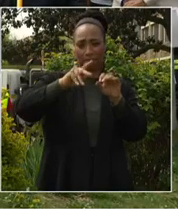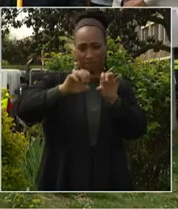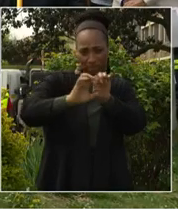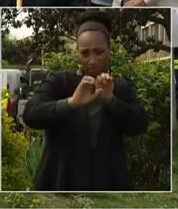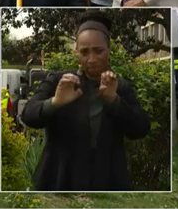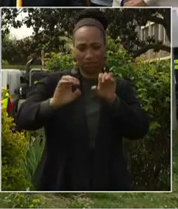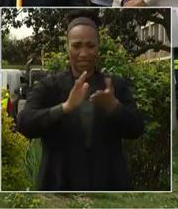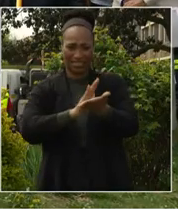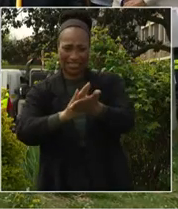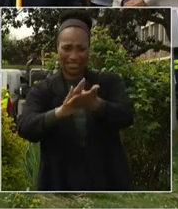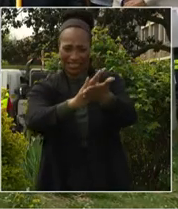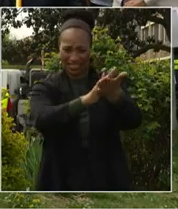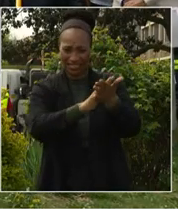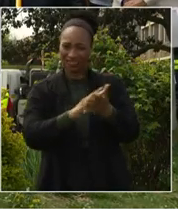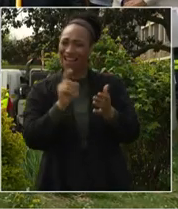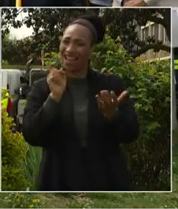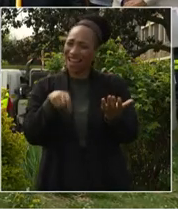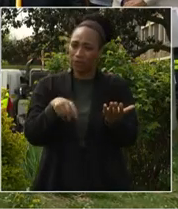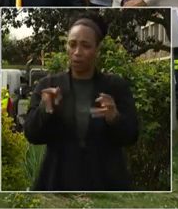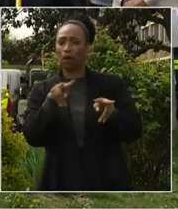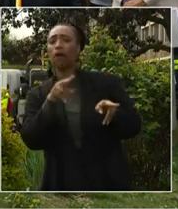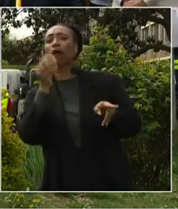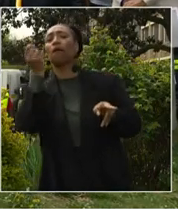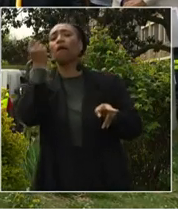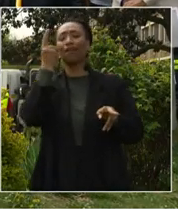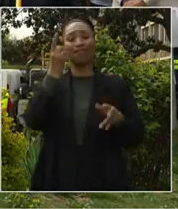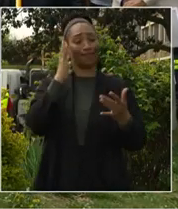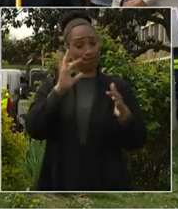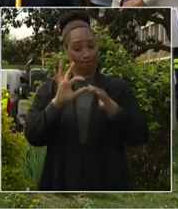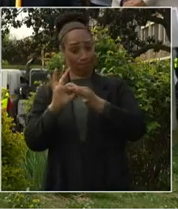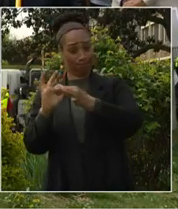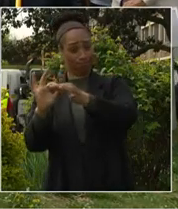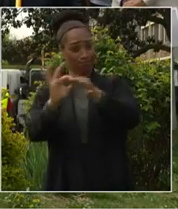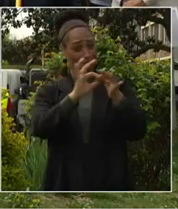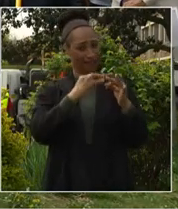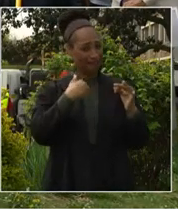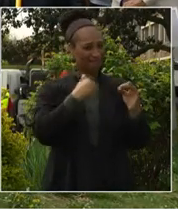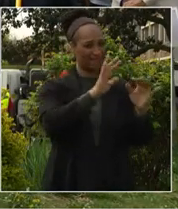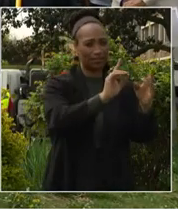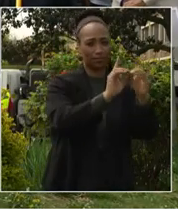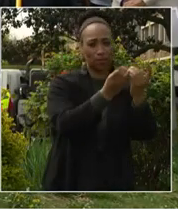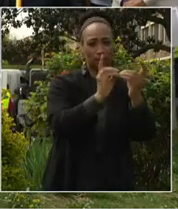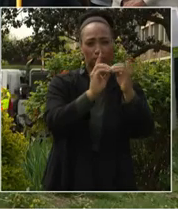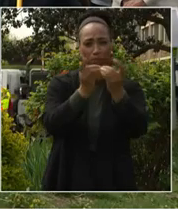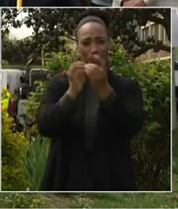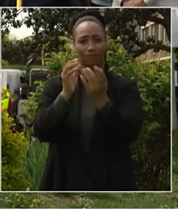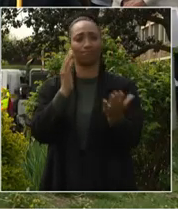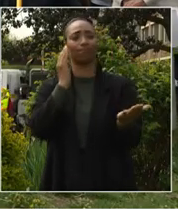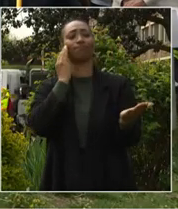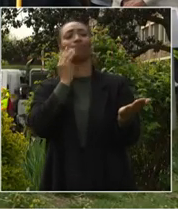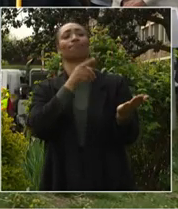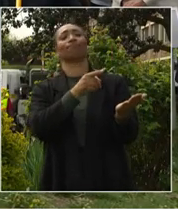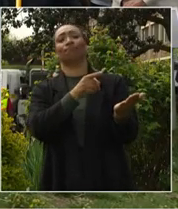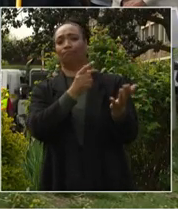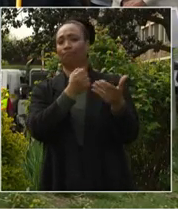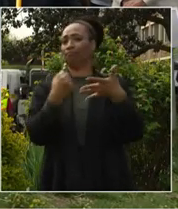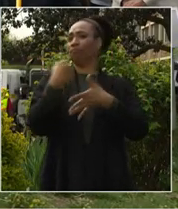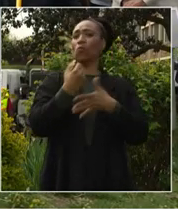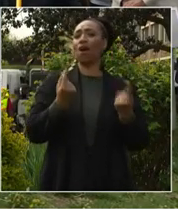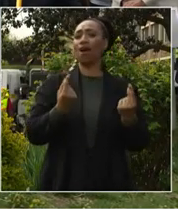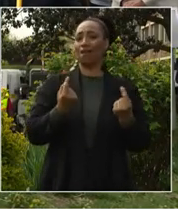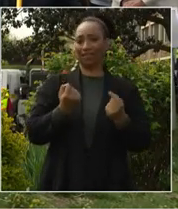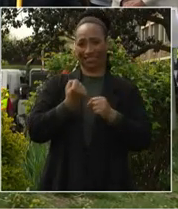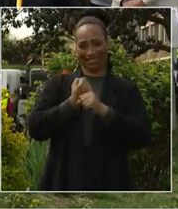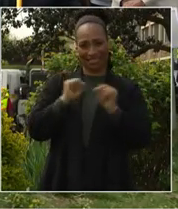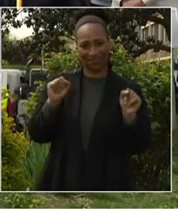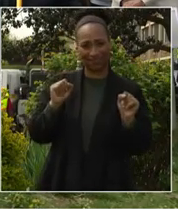and DDOT, we know we can not only have safe utilities, but least disruption to you. So we're going to keep working